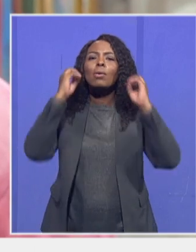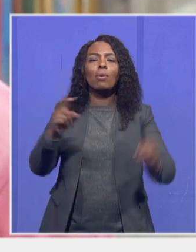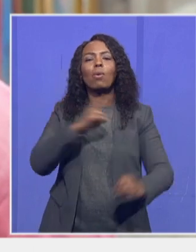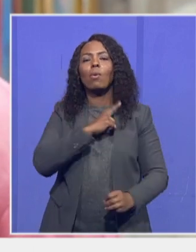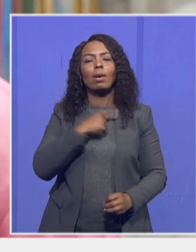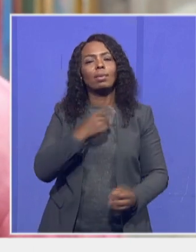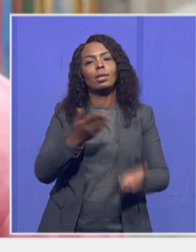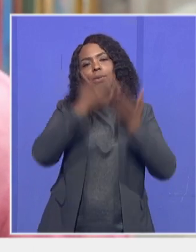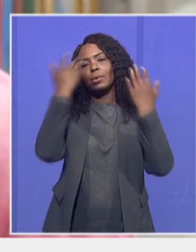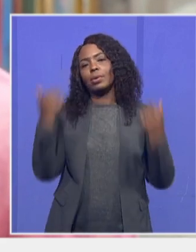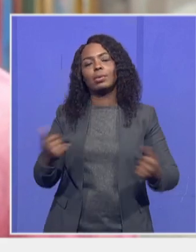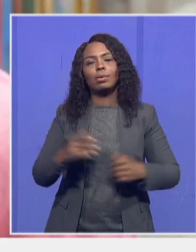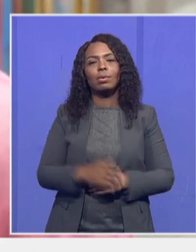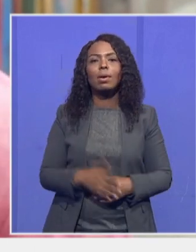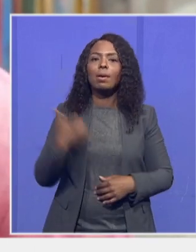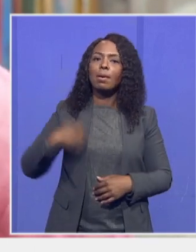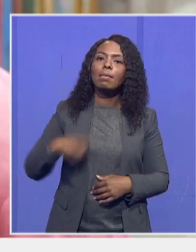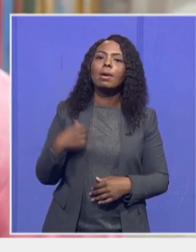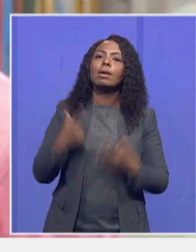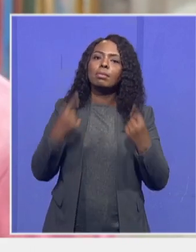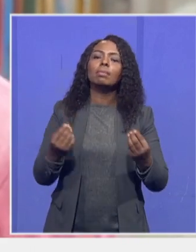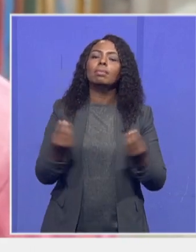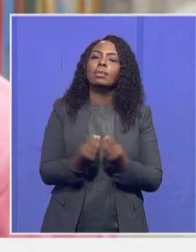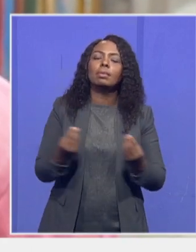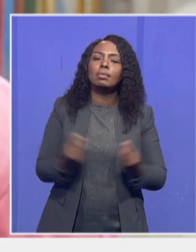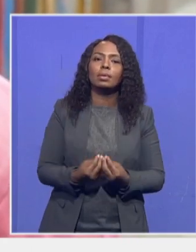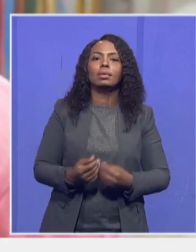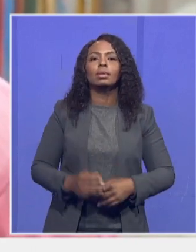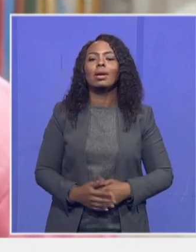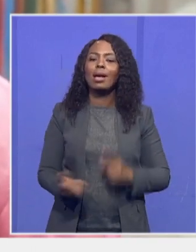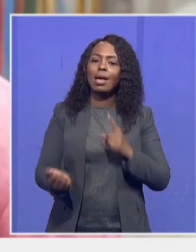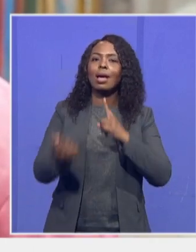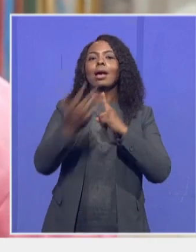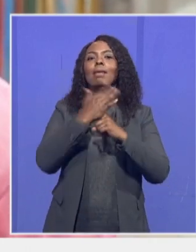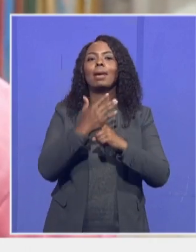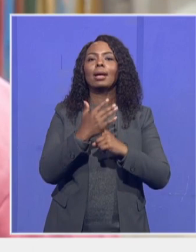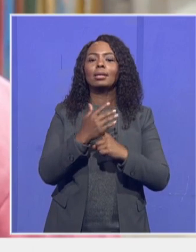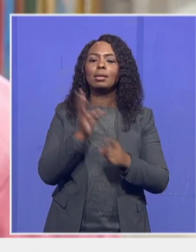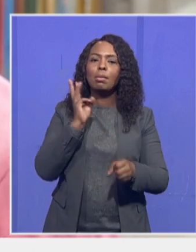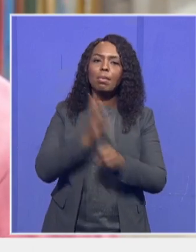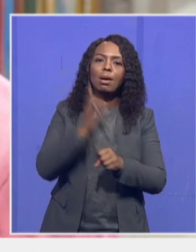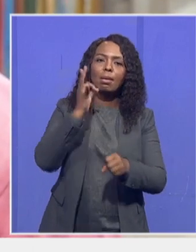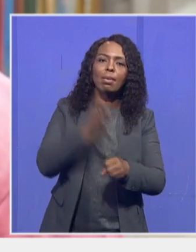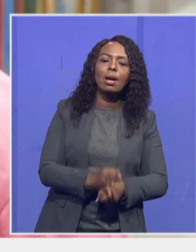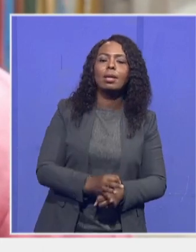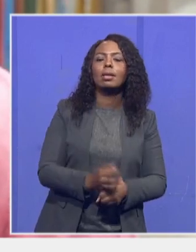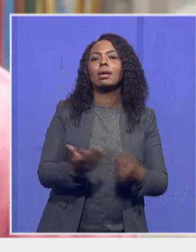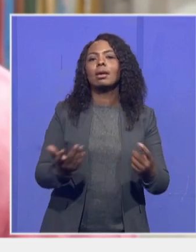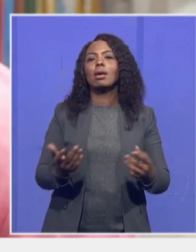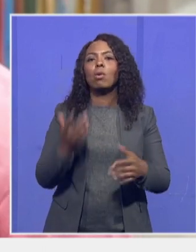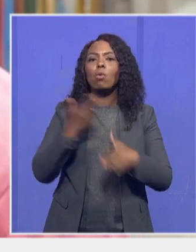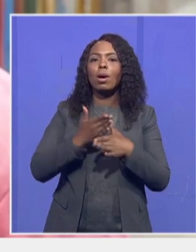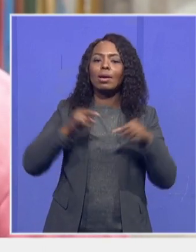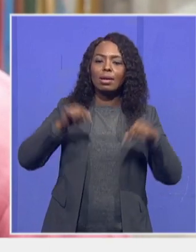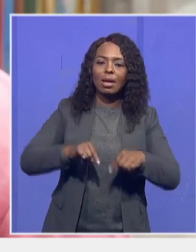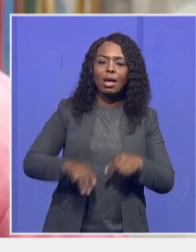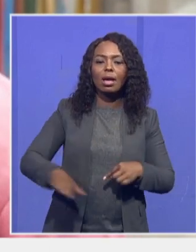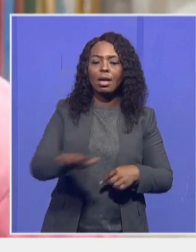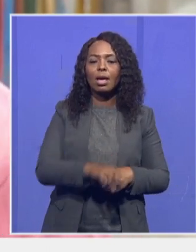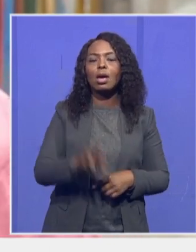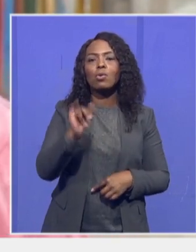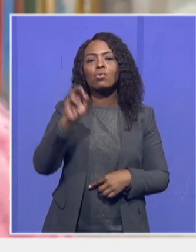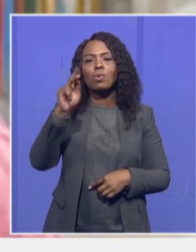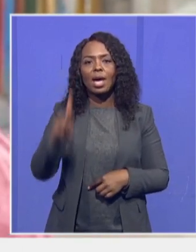ama-officials ayilungise lento ngoba manje i-affecta ama-parents awethu asebenza la erenki